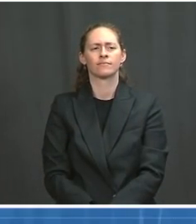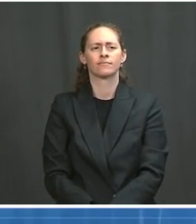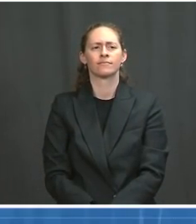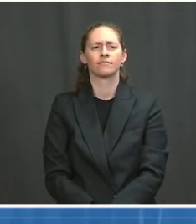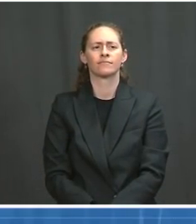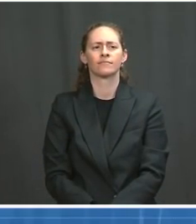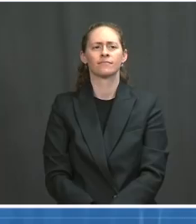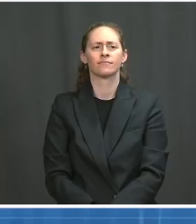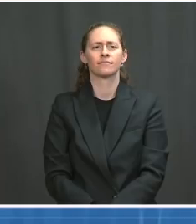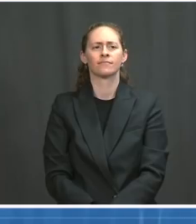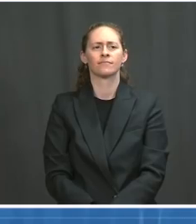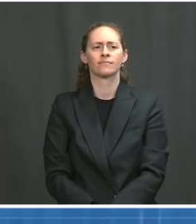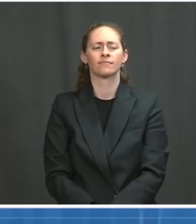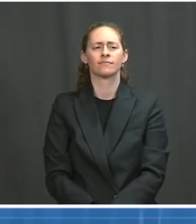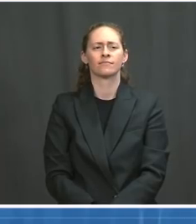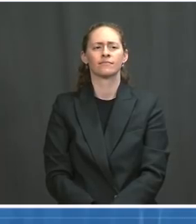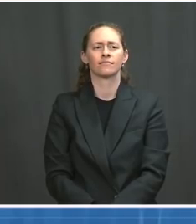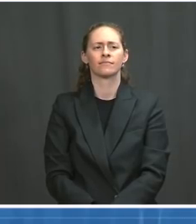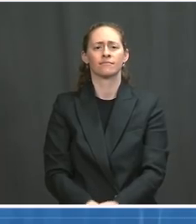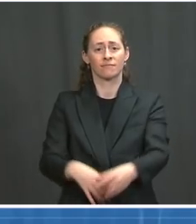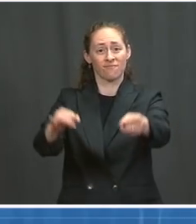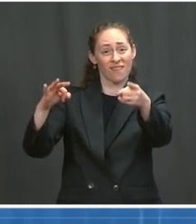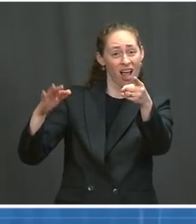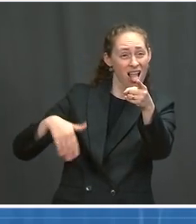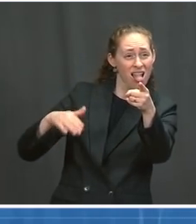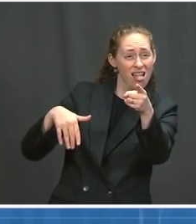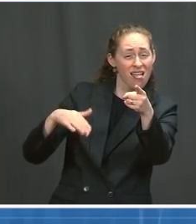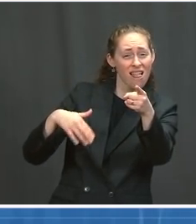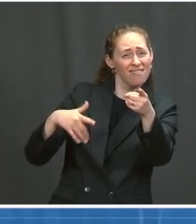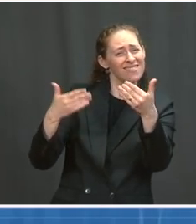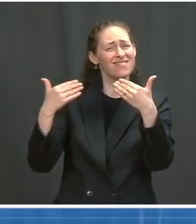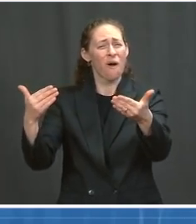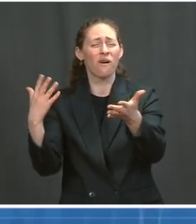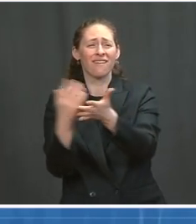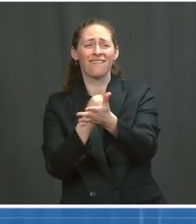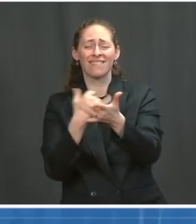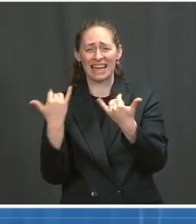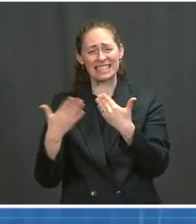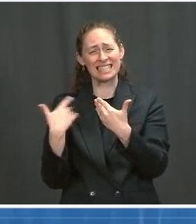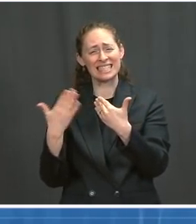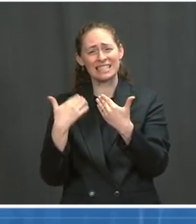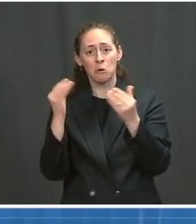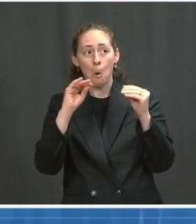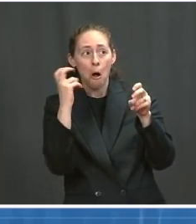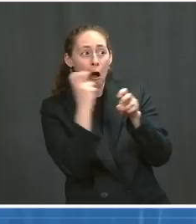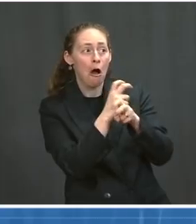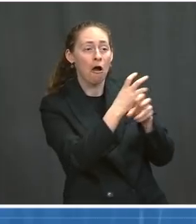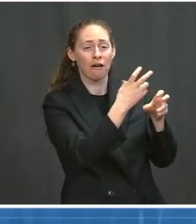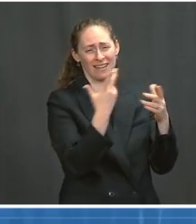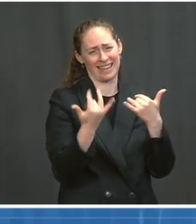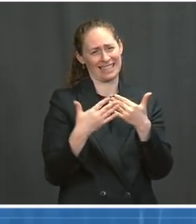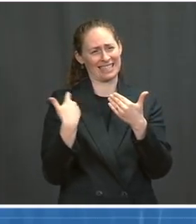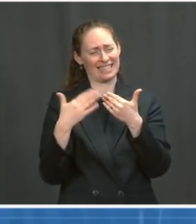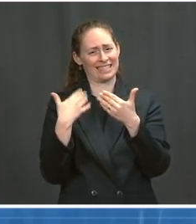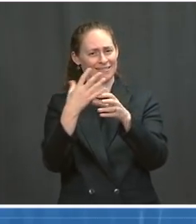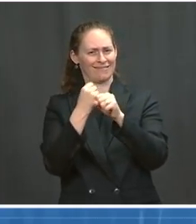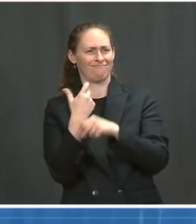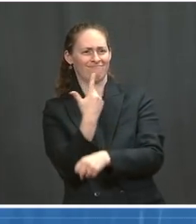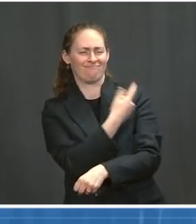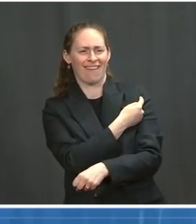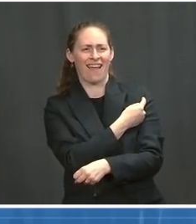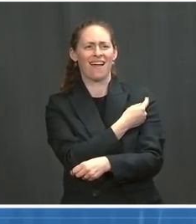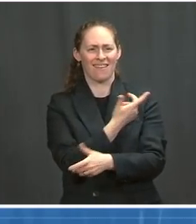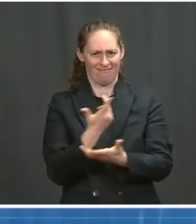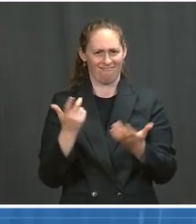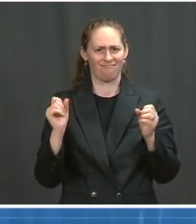the time. It's easier than ever. And if you have kids 16 or older who still haven't vaccinated, talk